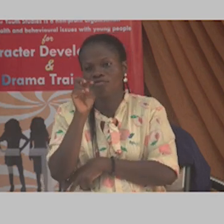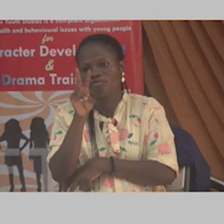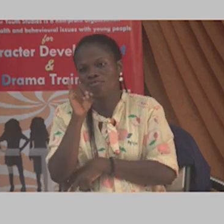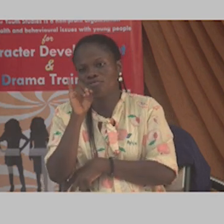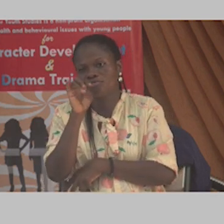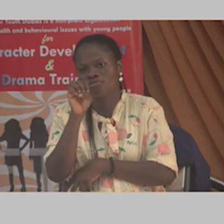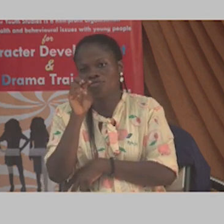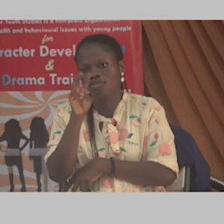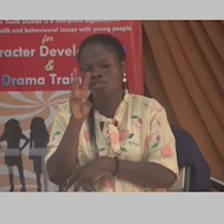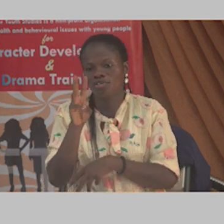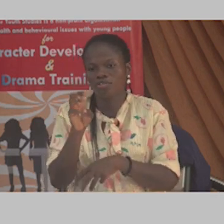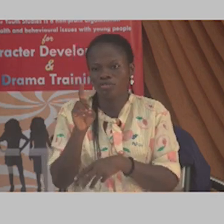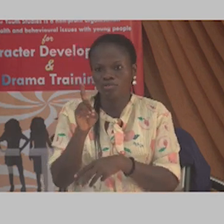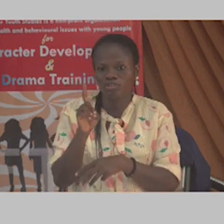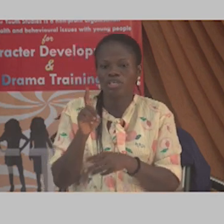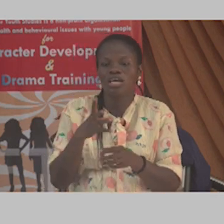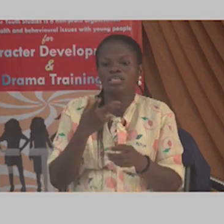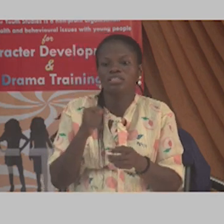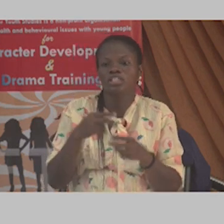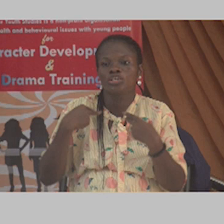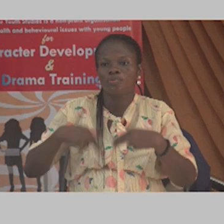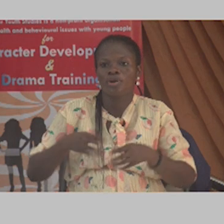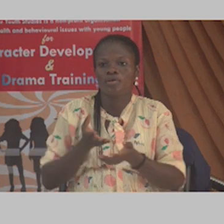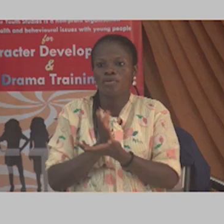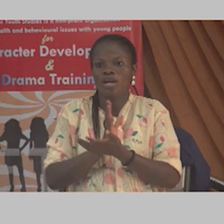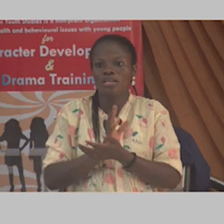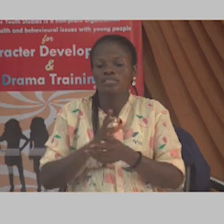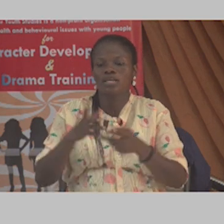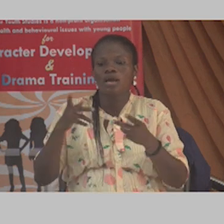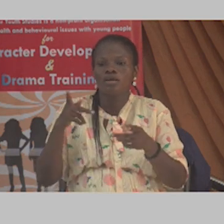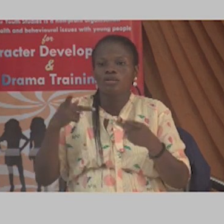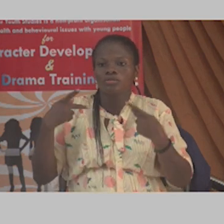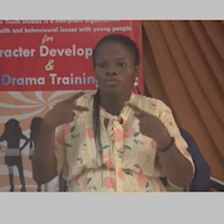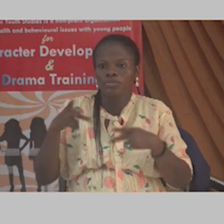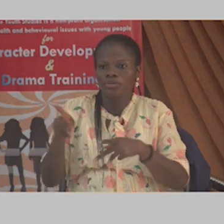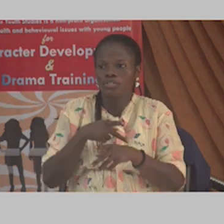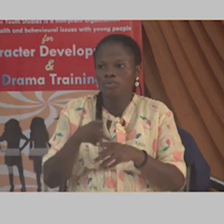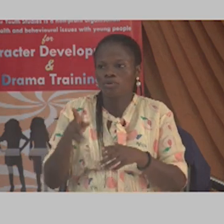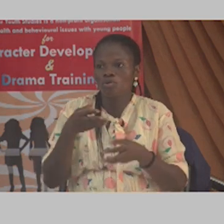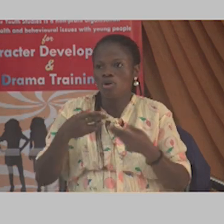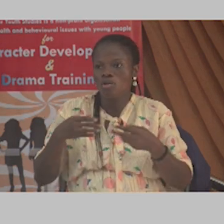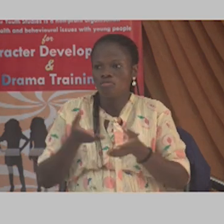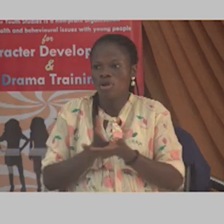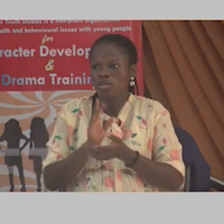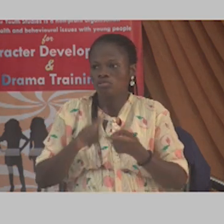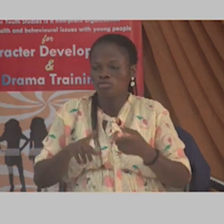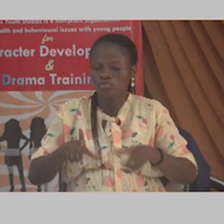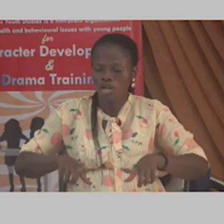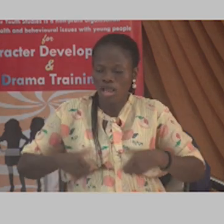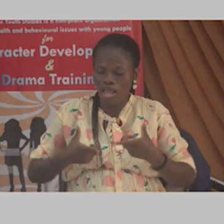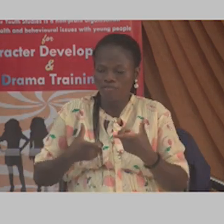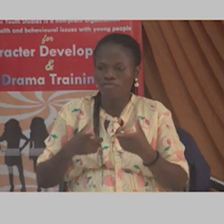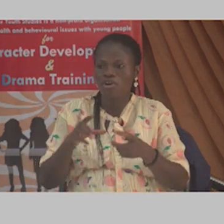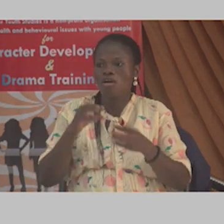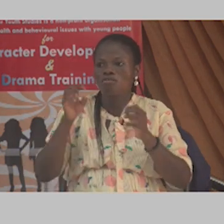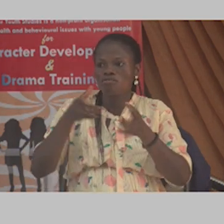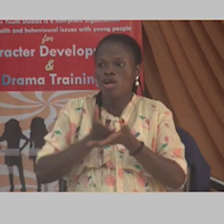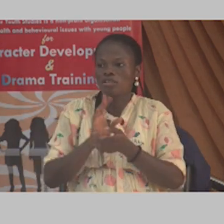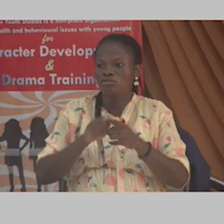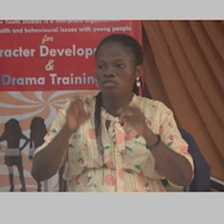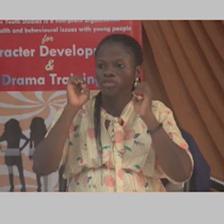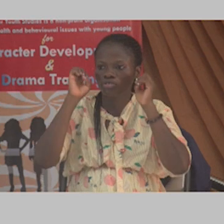rights principles, right to life, right to education, right to every called human right, which